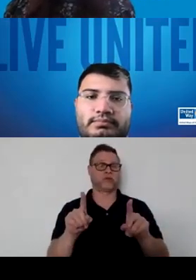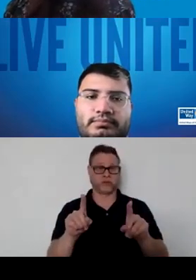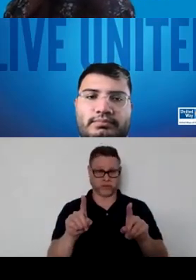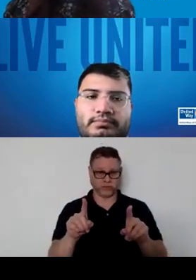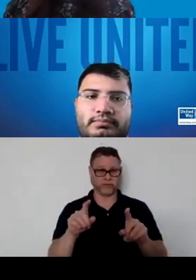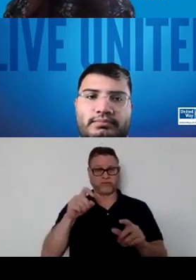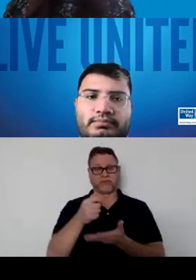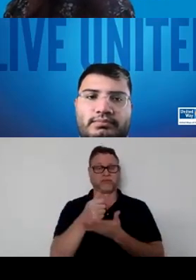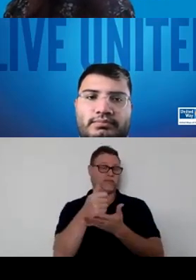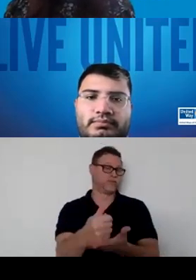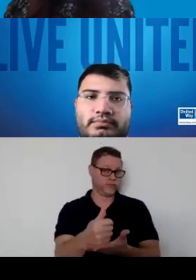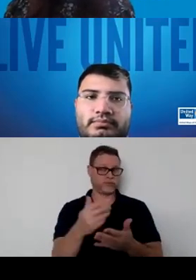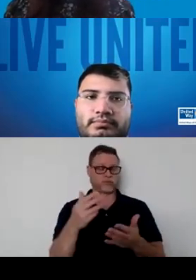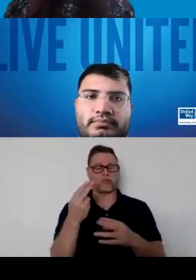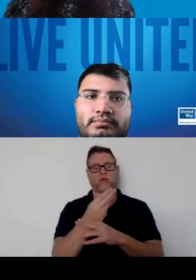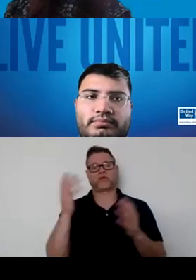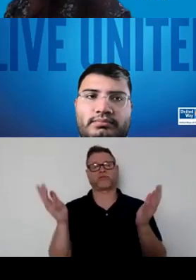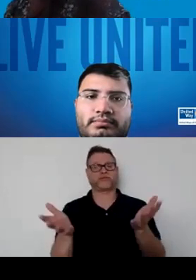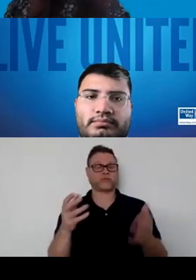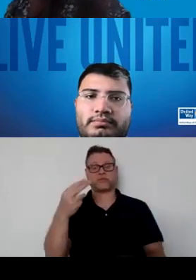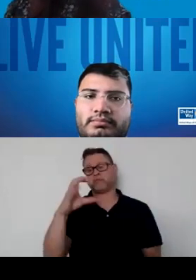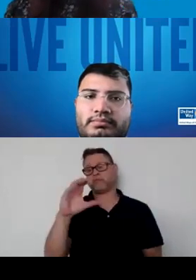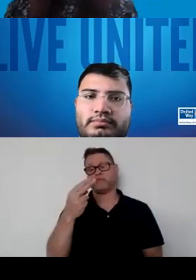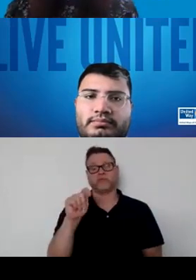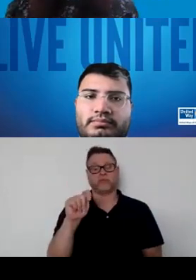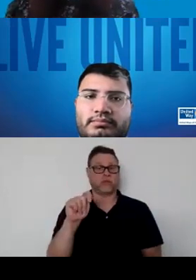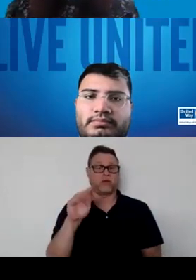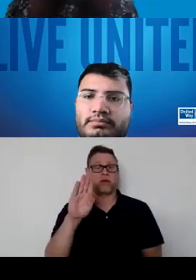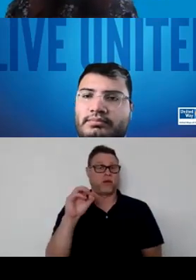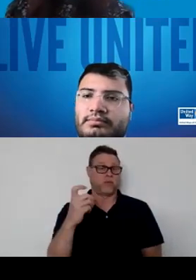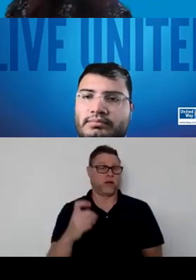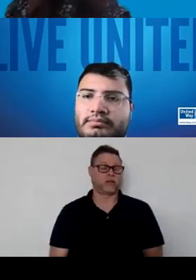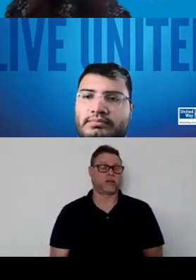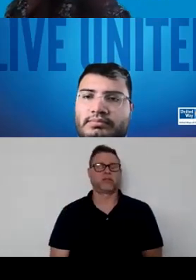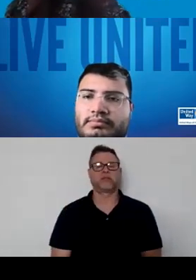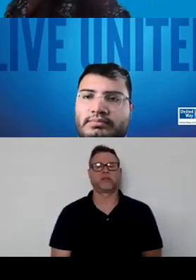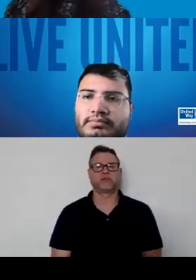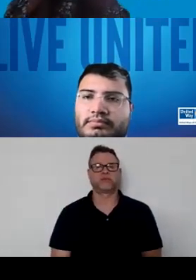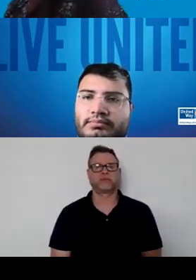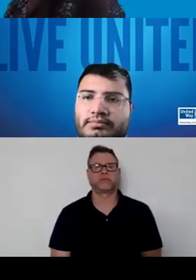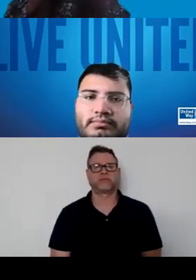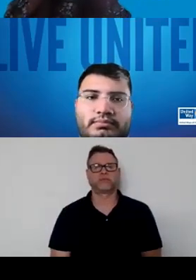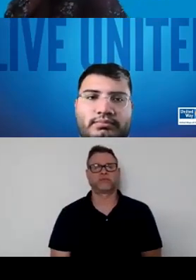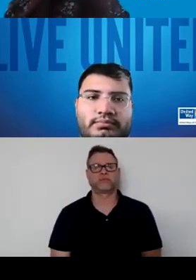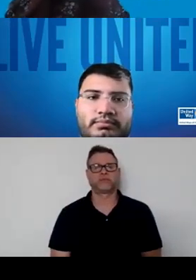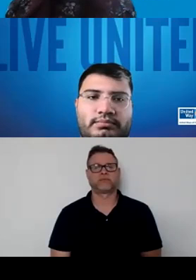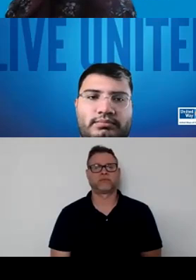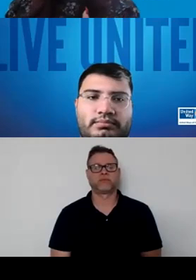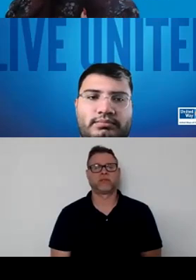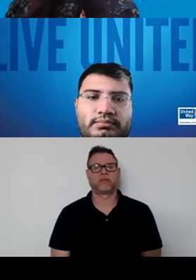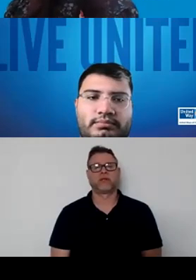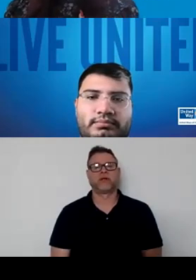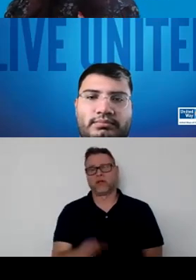assistance, you can use the chat function, which is the chat box. It says chat underneath it, and you can directly